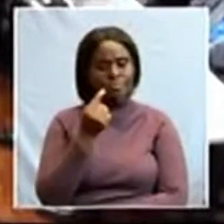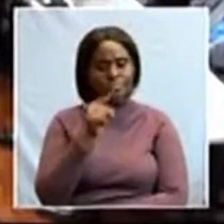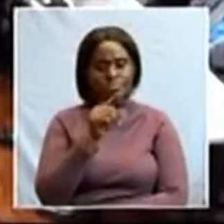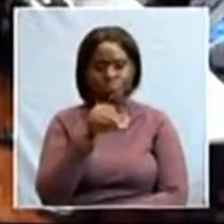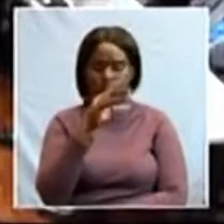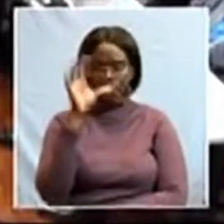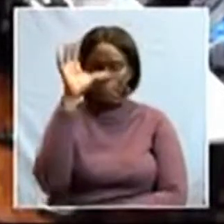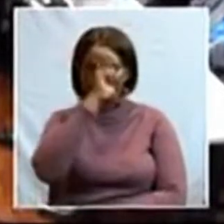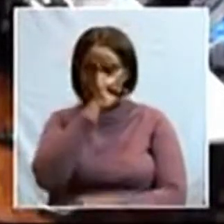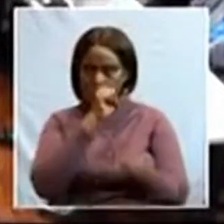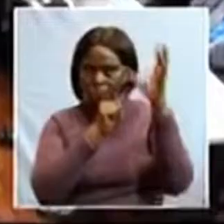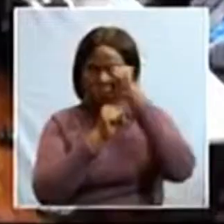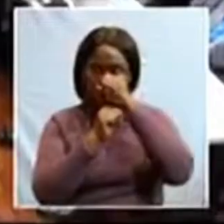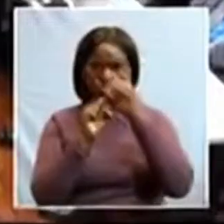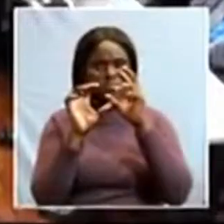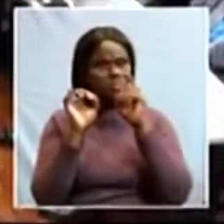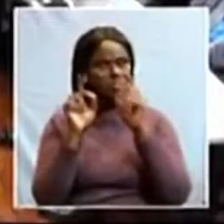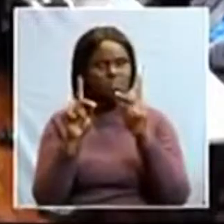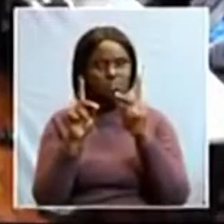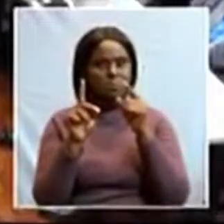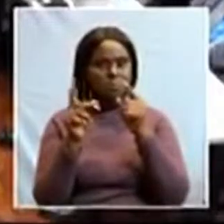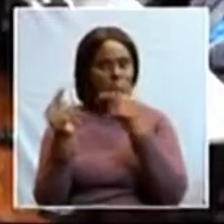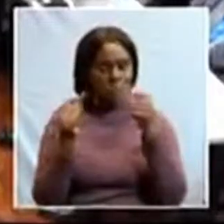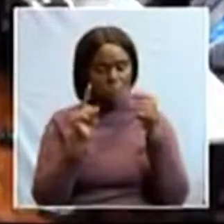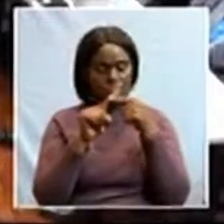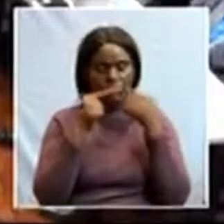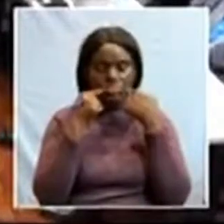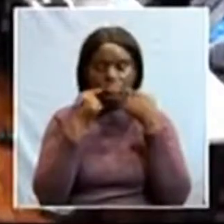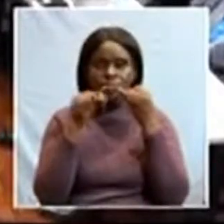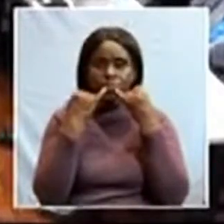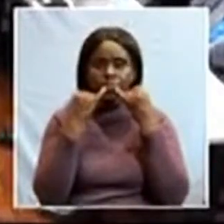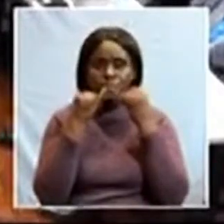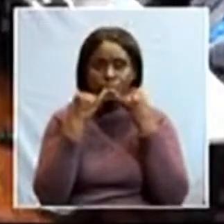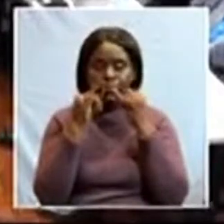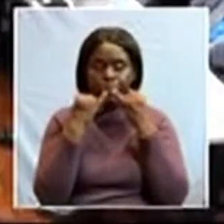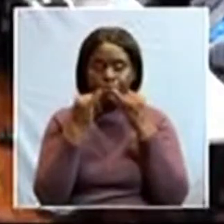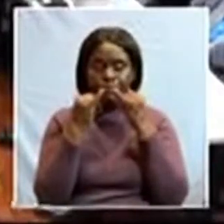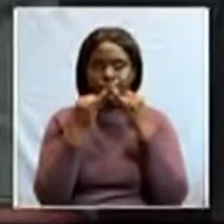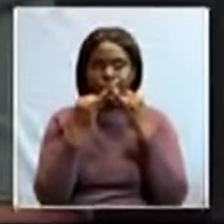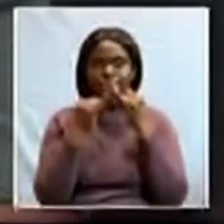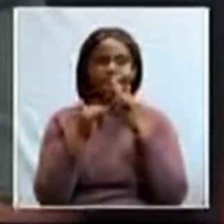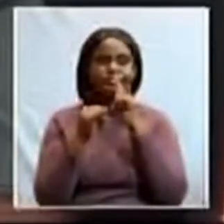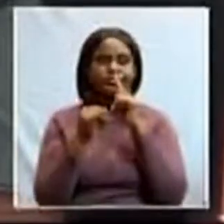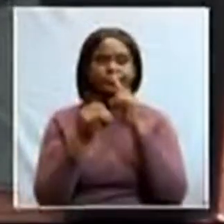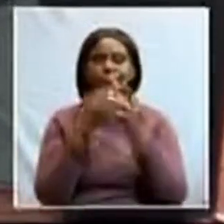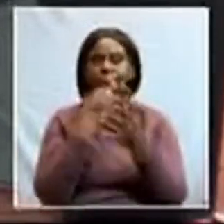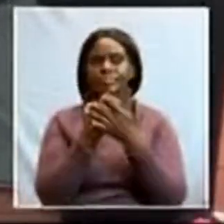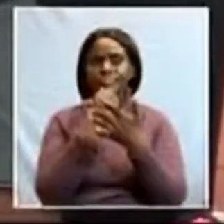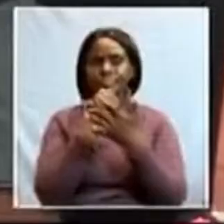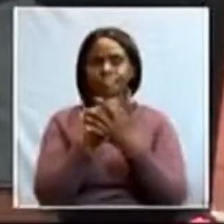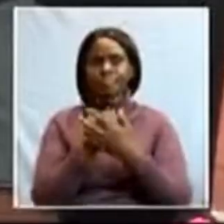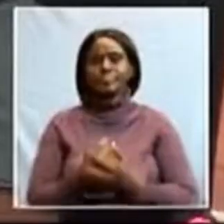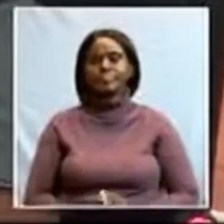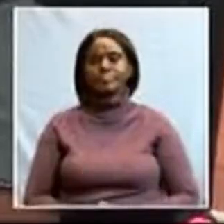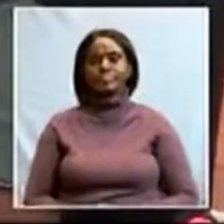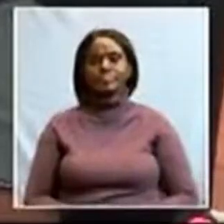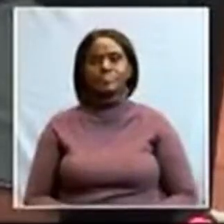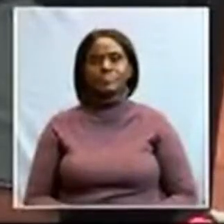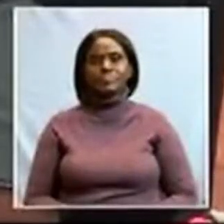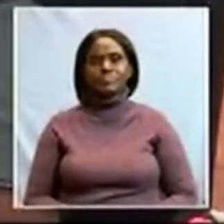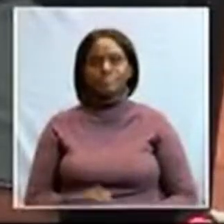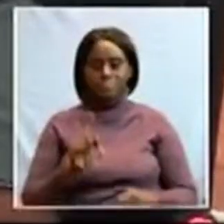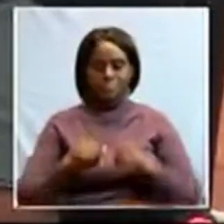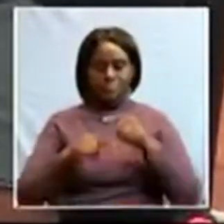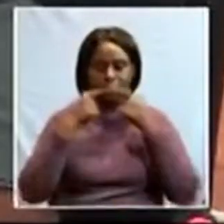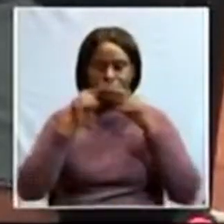give your assumptions, okay? You have come here to give authentic evidence. You cannot start